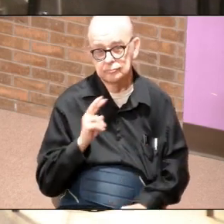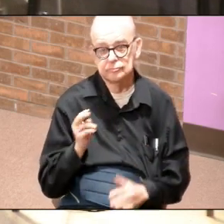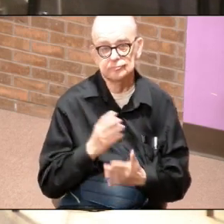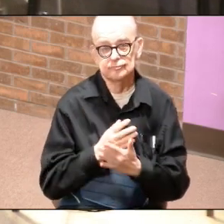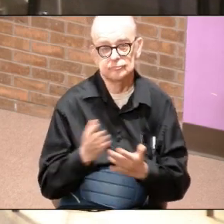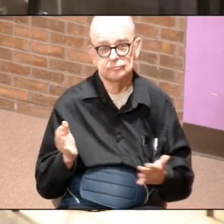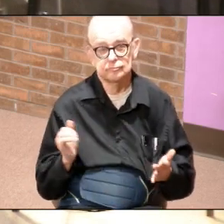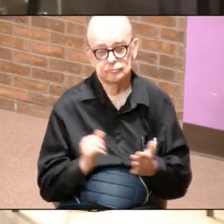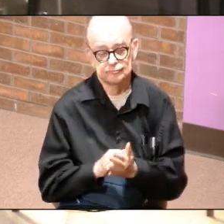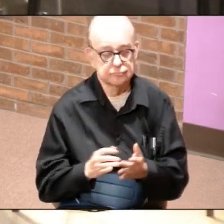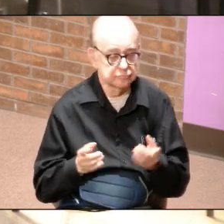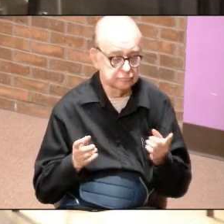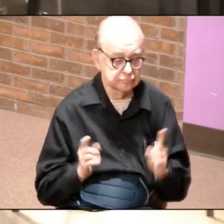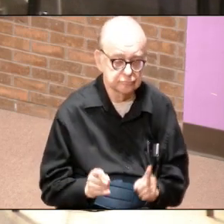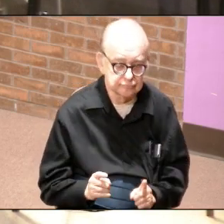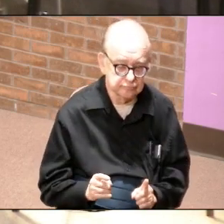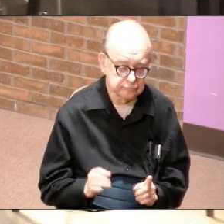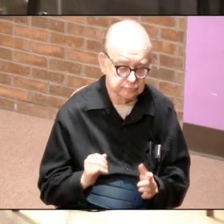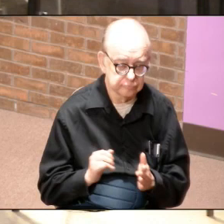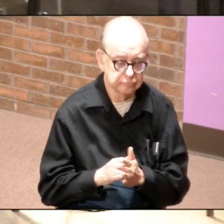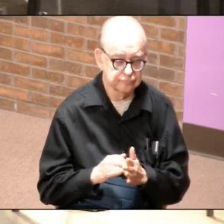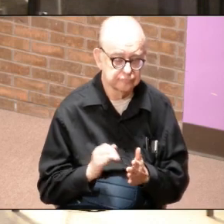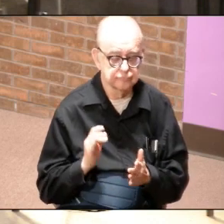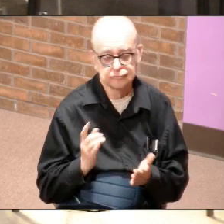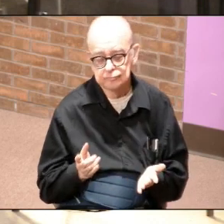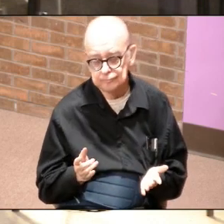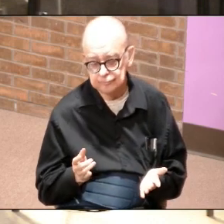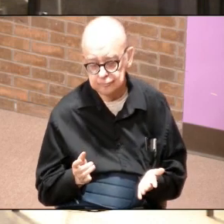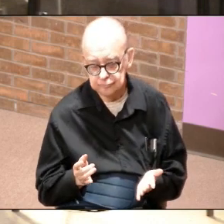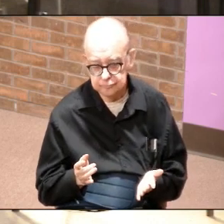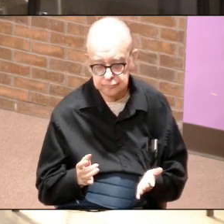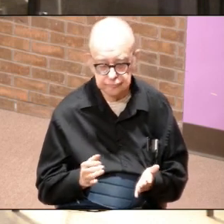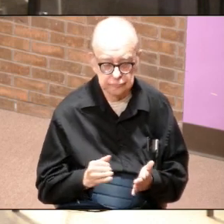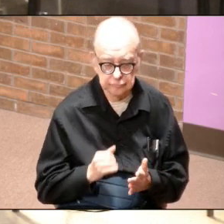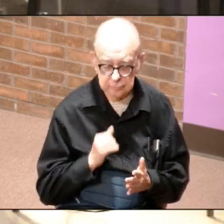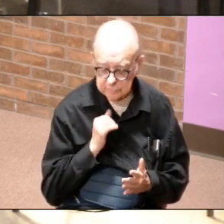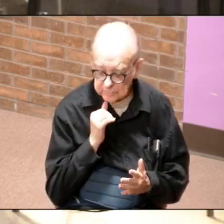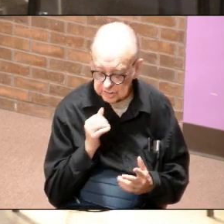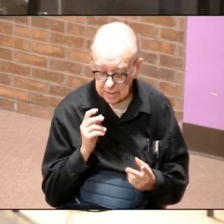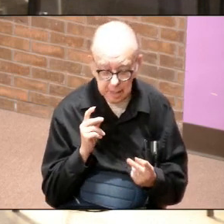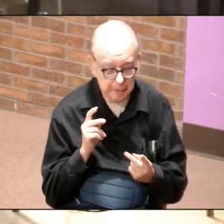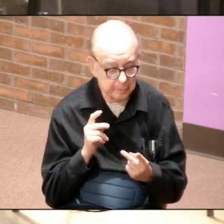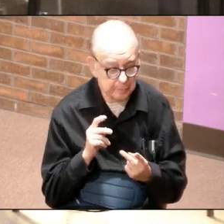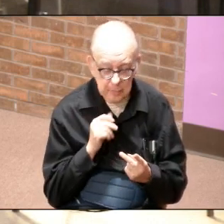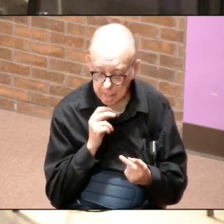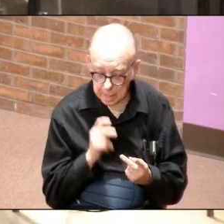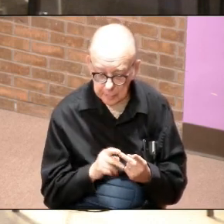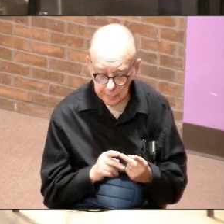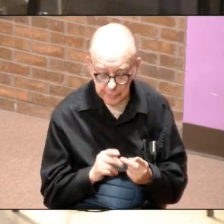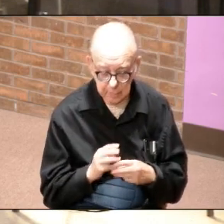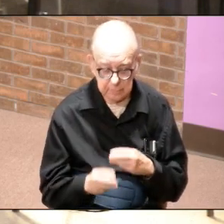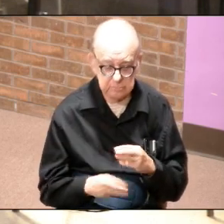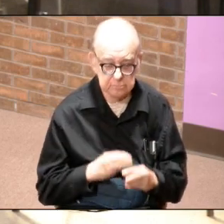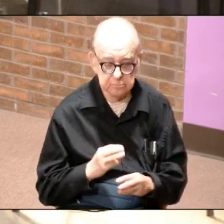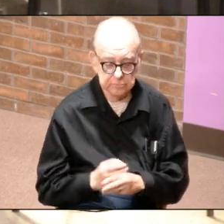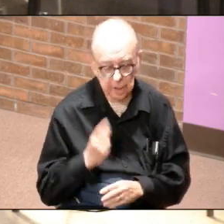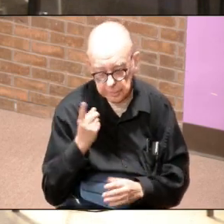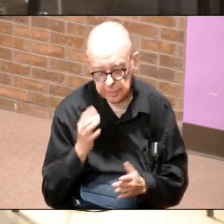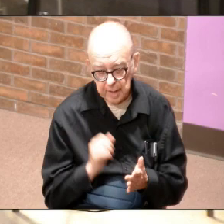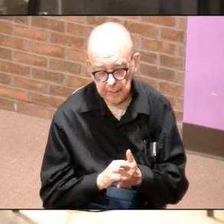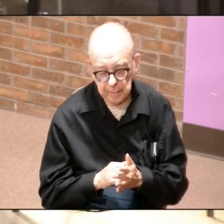some things that are going on. And that is, this is an imperfect world. Get